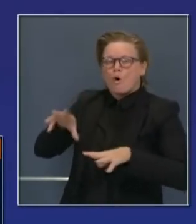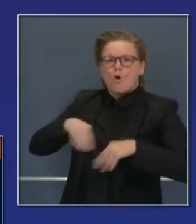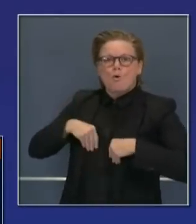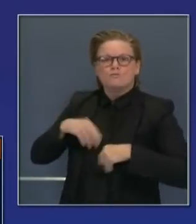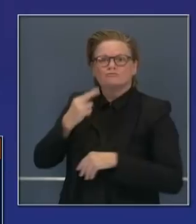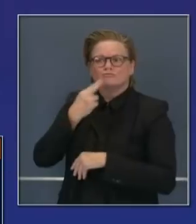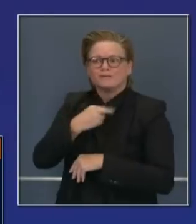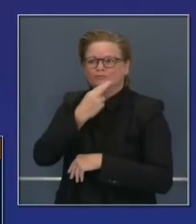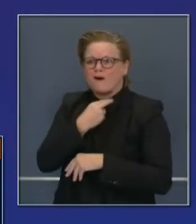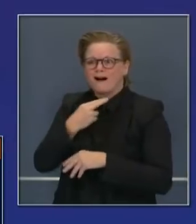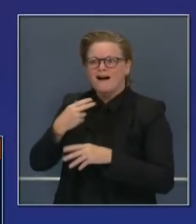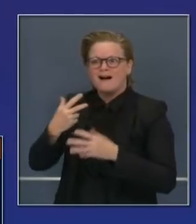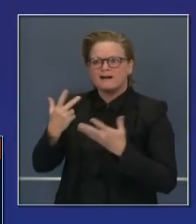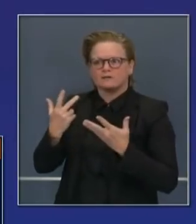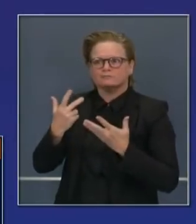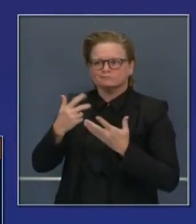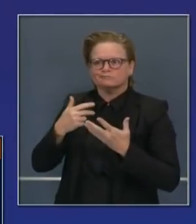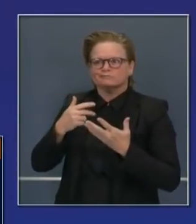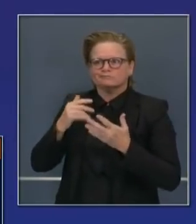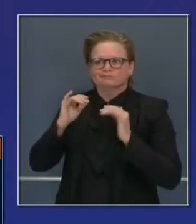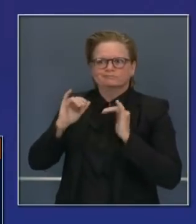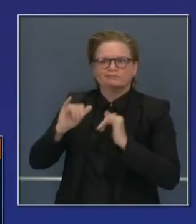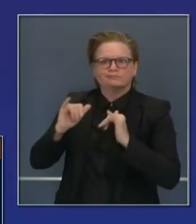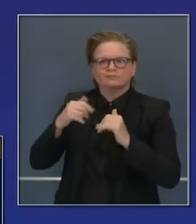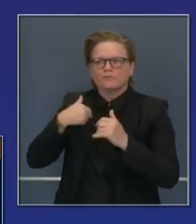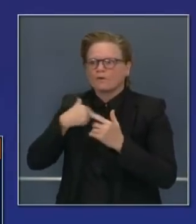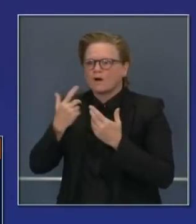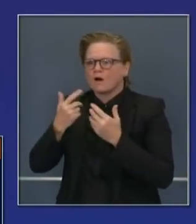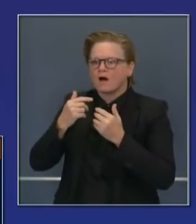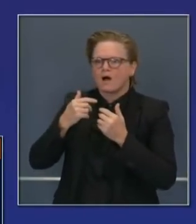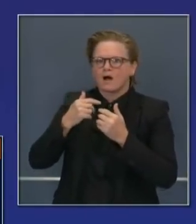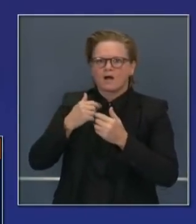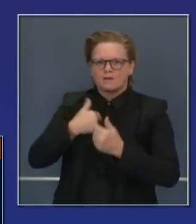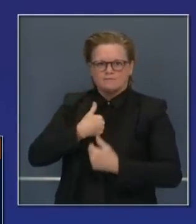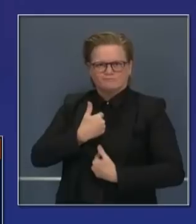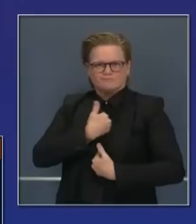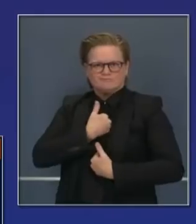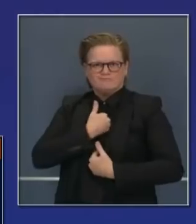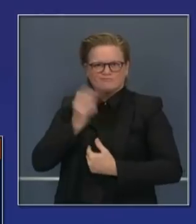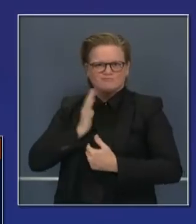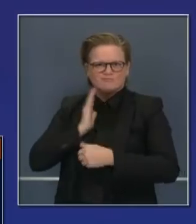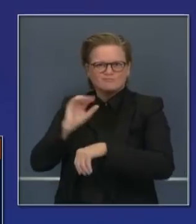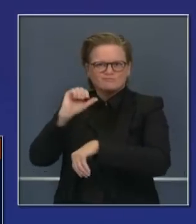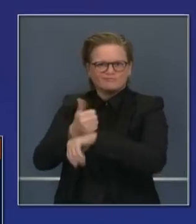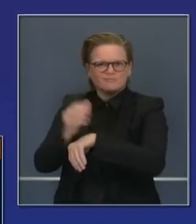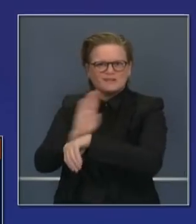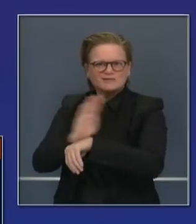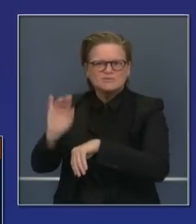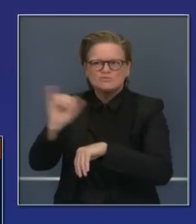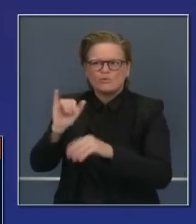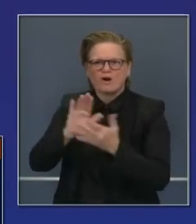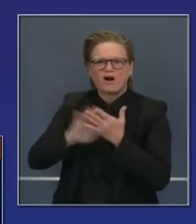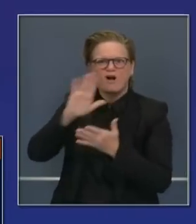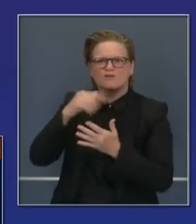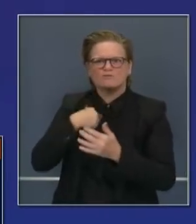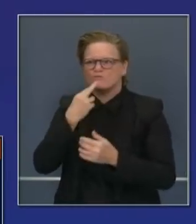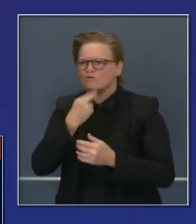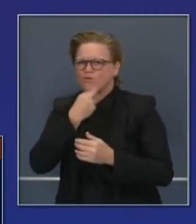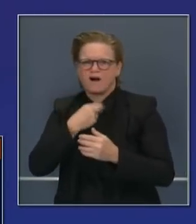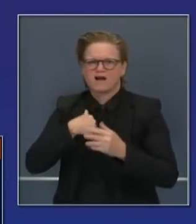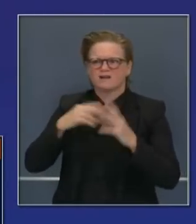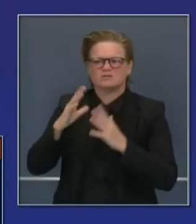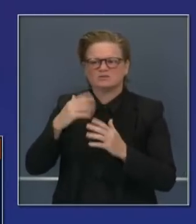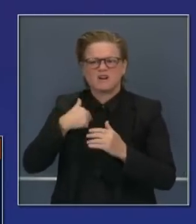small retail business and a restaurant, I deeply empathize and I have deep appreciation for the